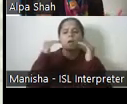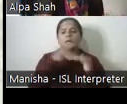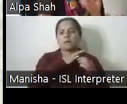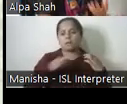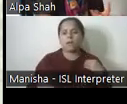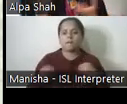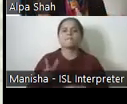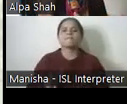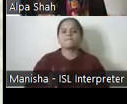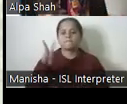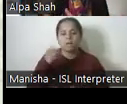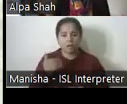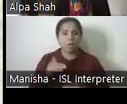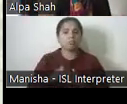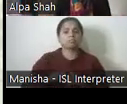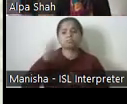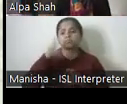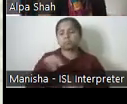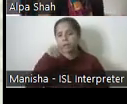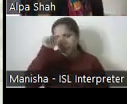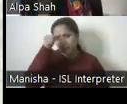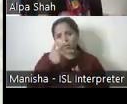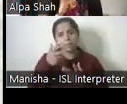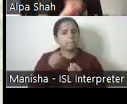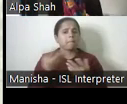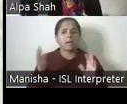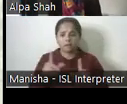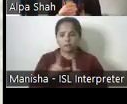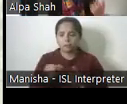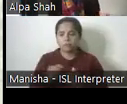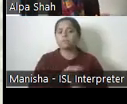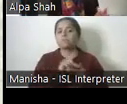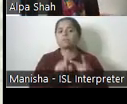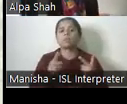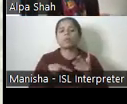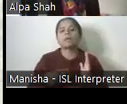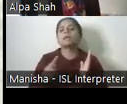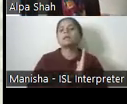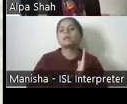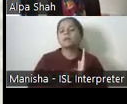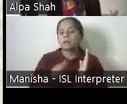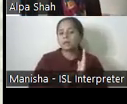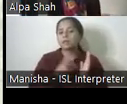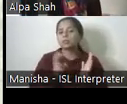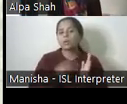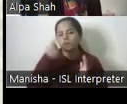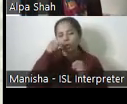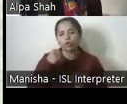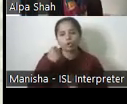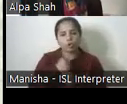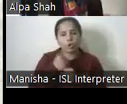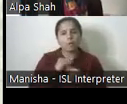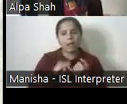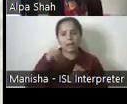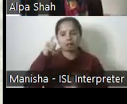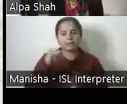and now is very Hinduized. The second is reservation of seats in government for scheduled castes and